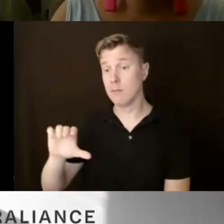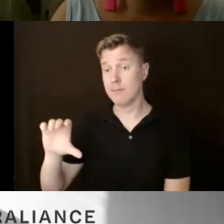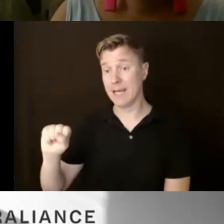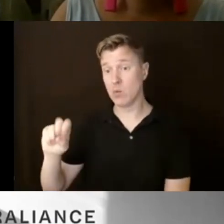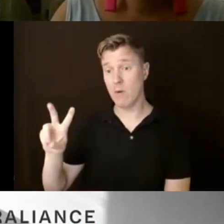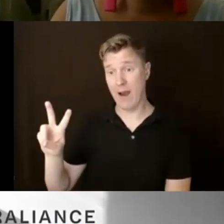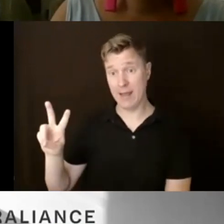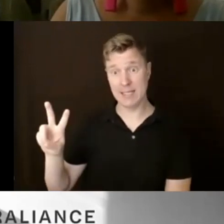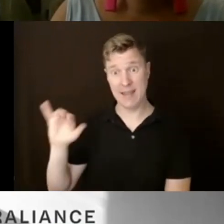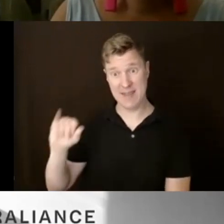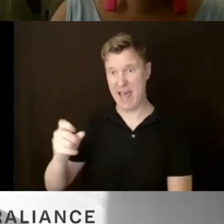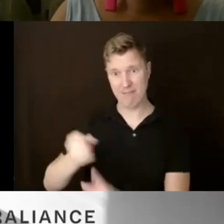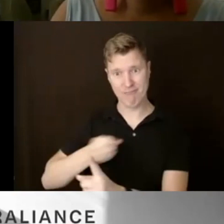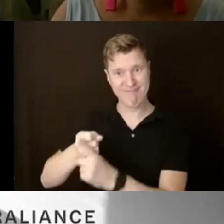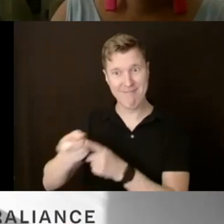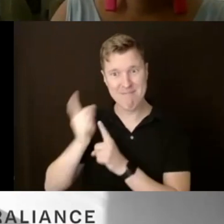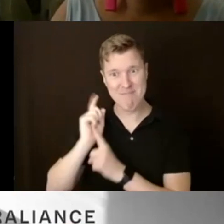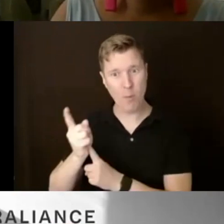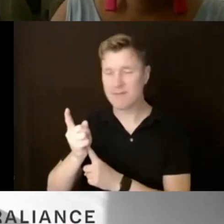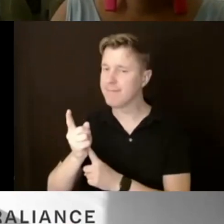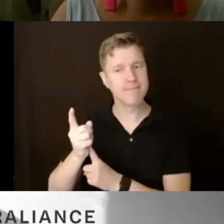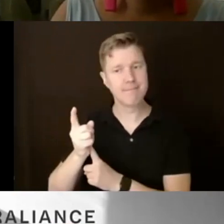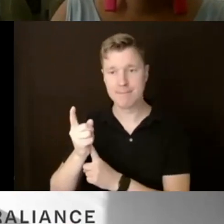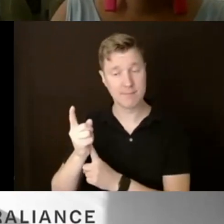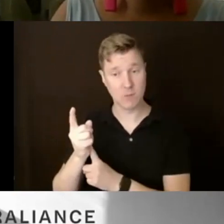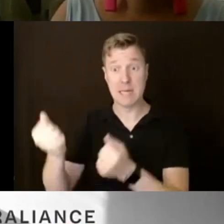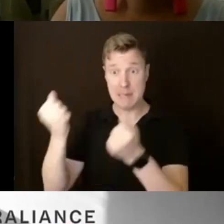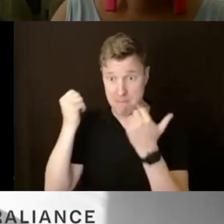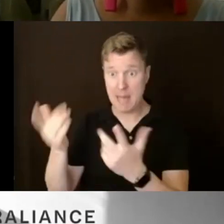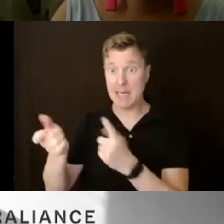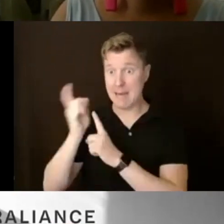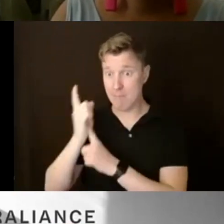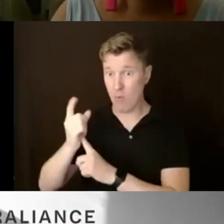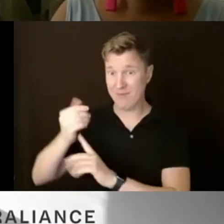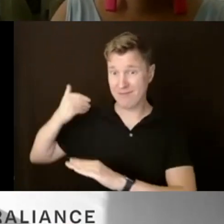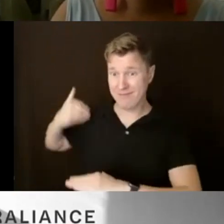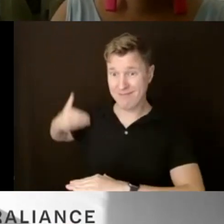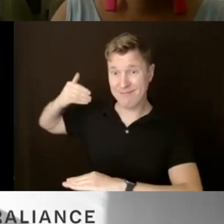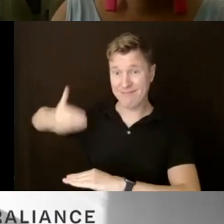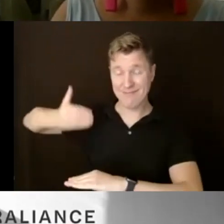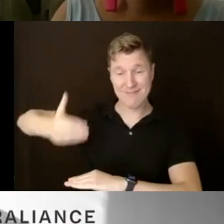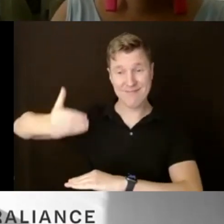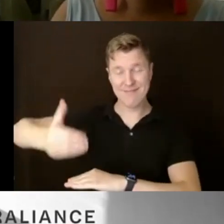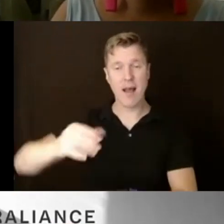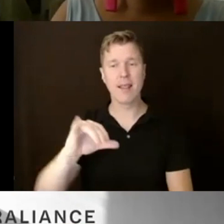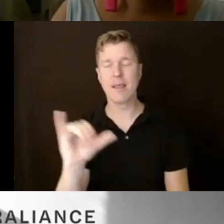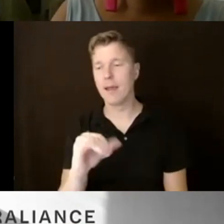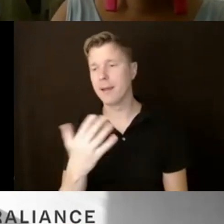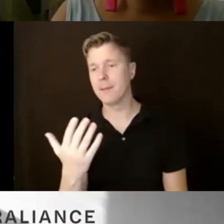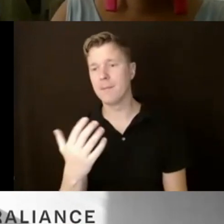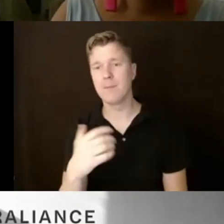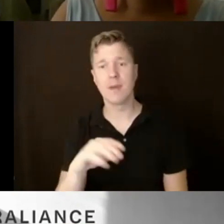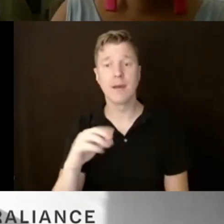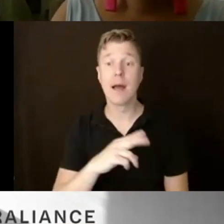had that one moment, right? There have been many, many moments over the years. We had, you know, the Catholic